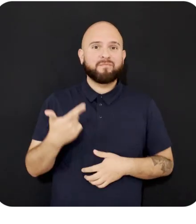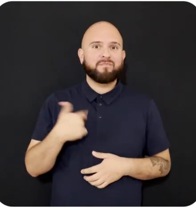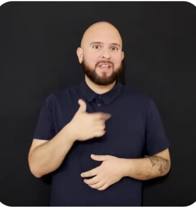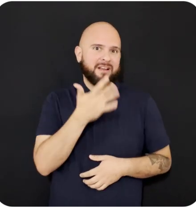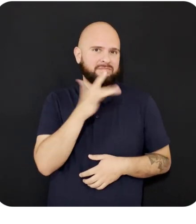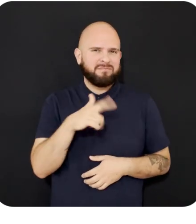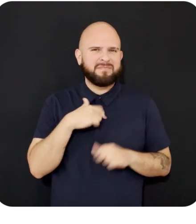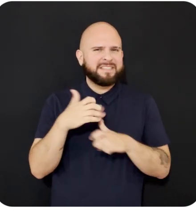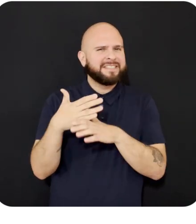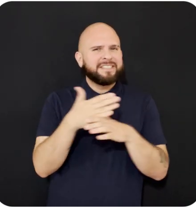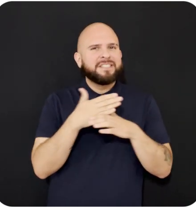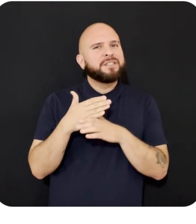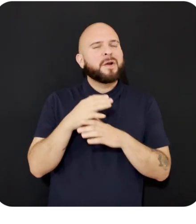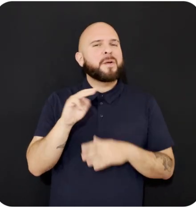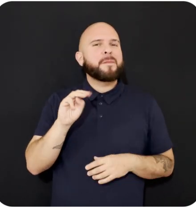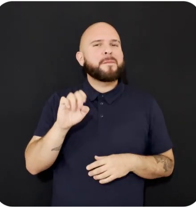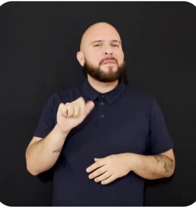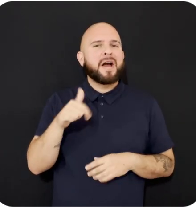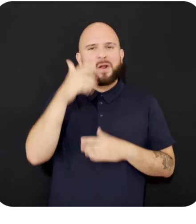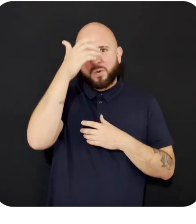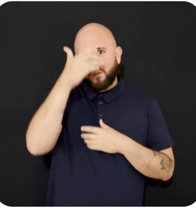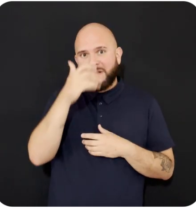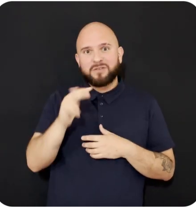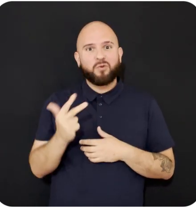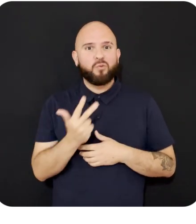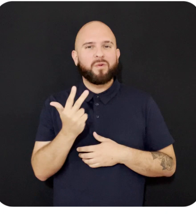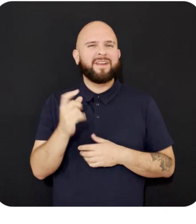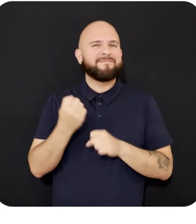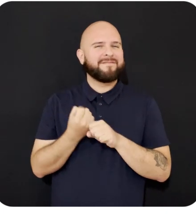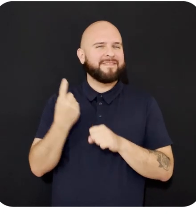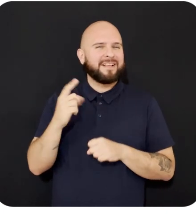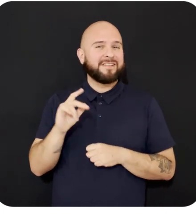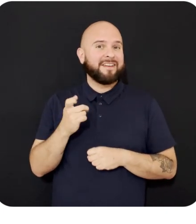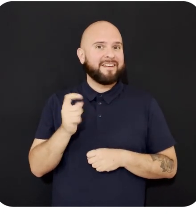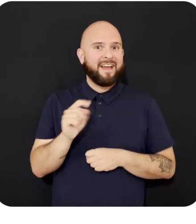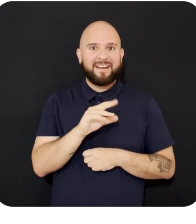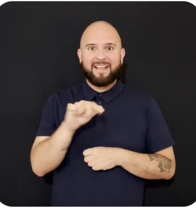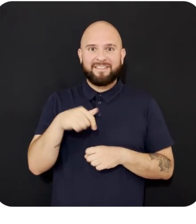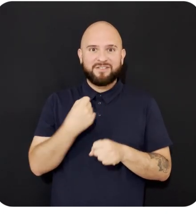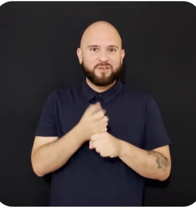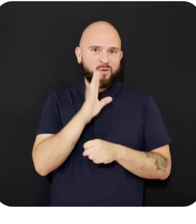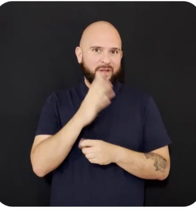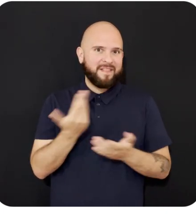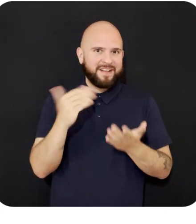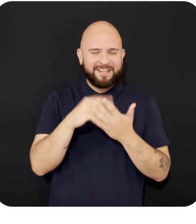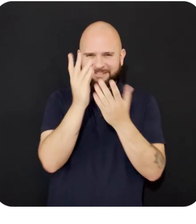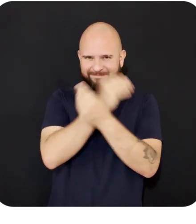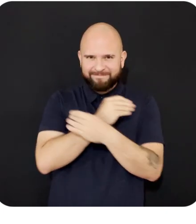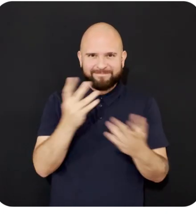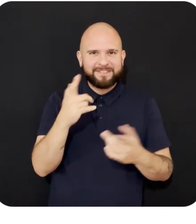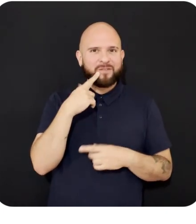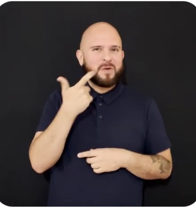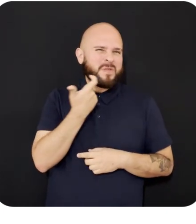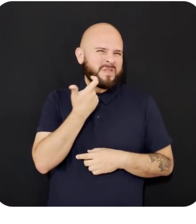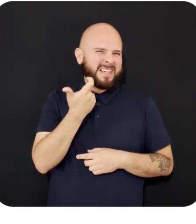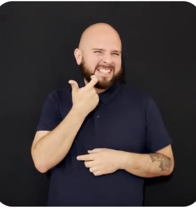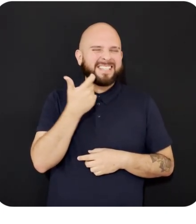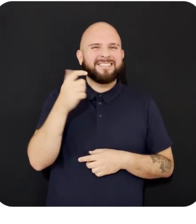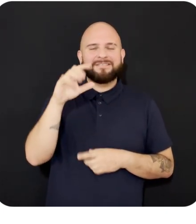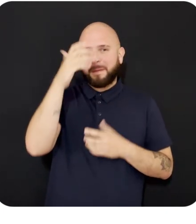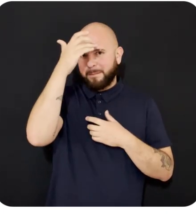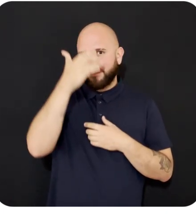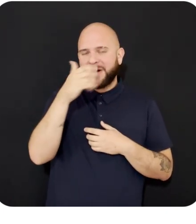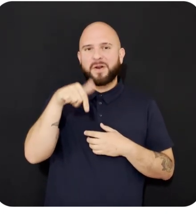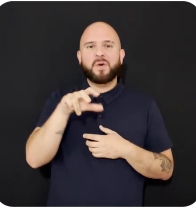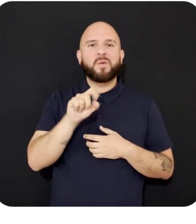sharing details about MetaQuest 3 at last year's Connect, and this year I'll do it again for our latest headset, the